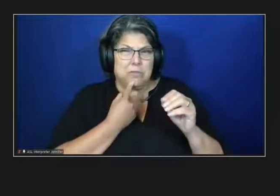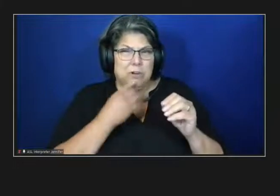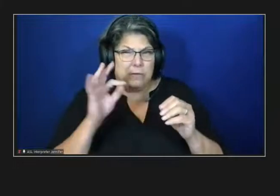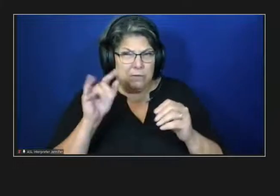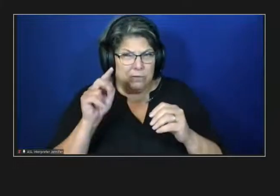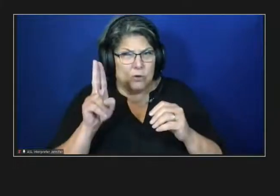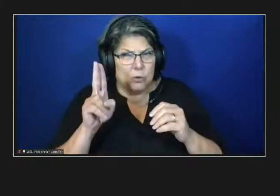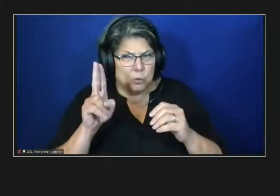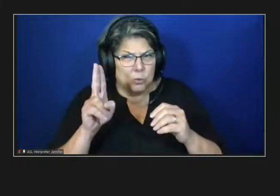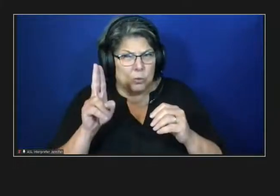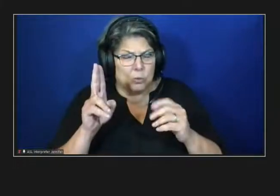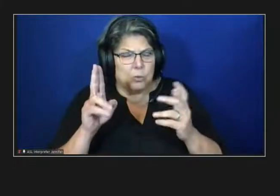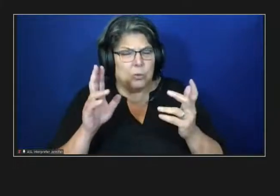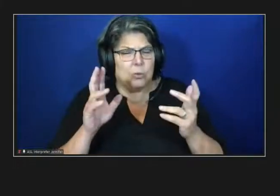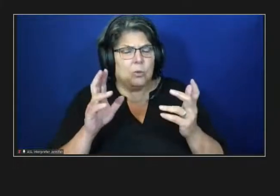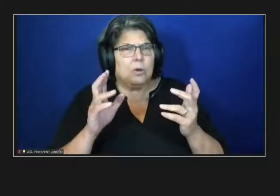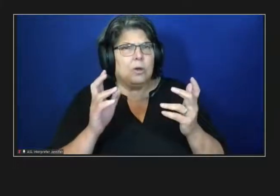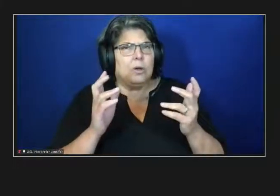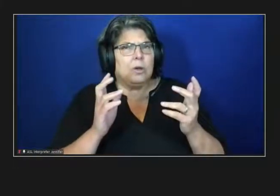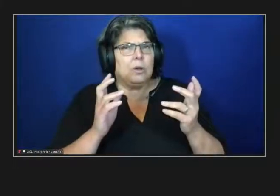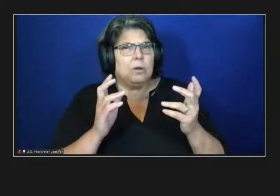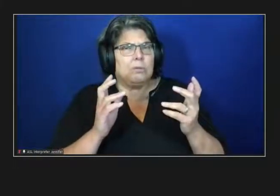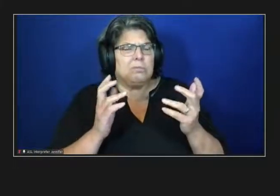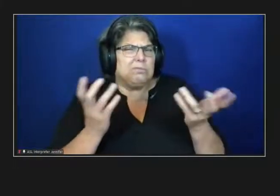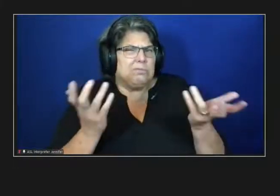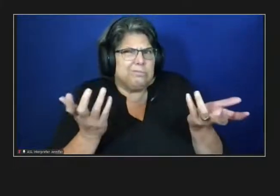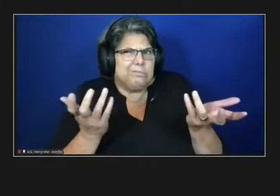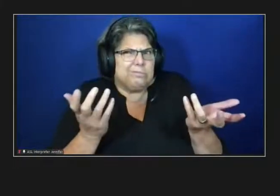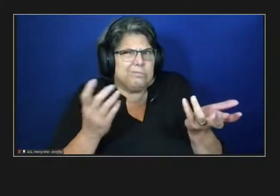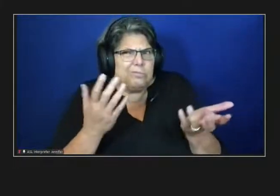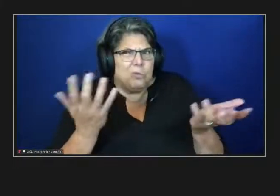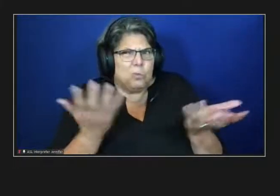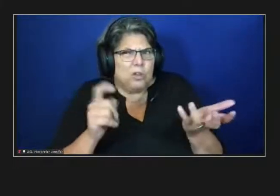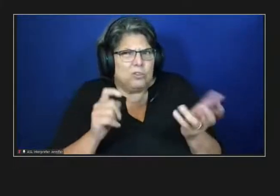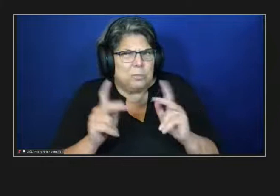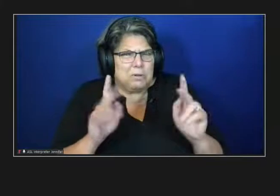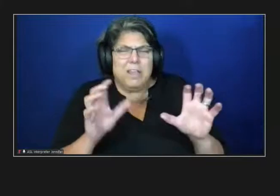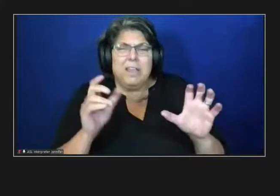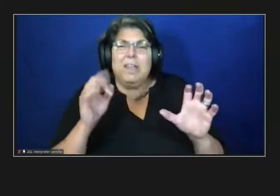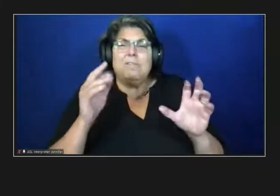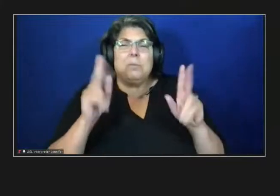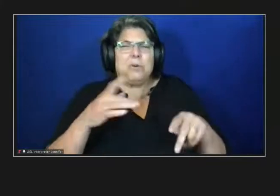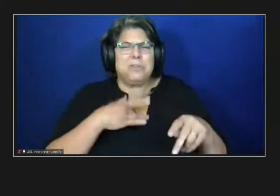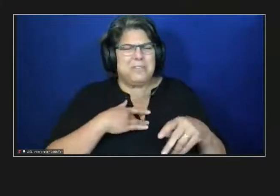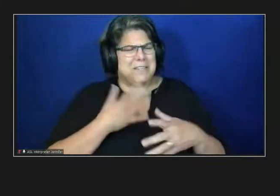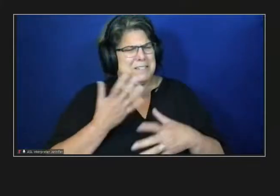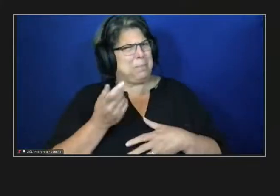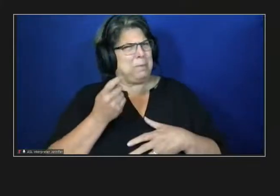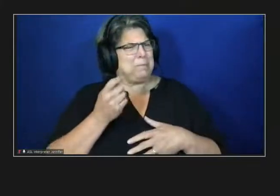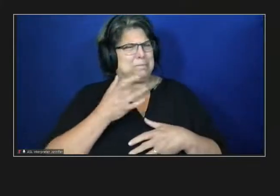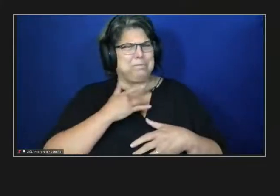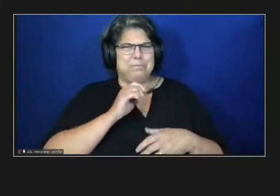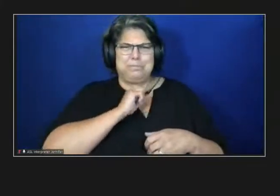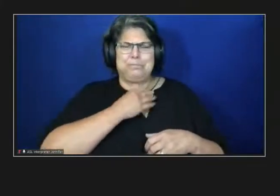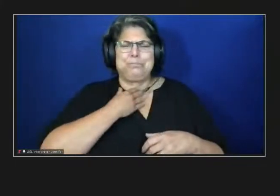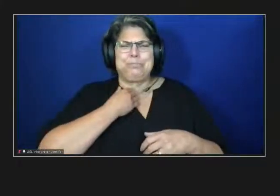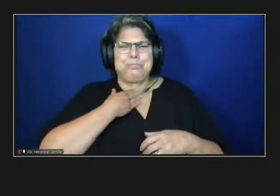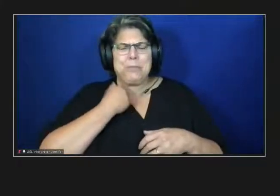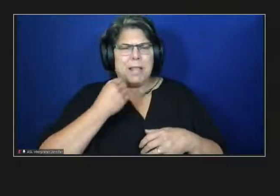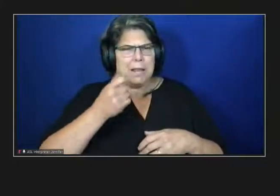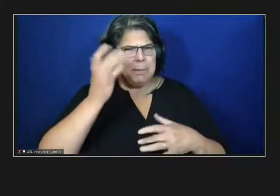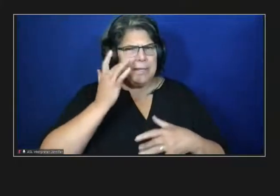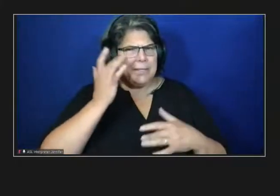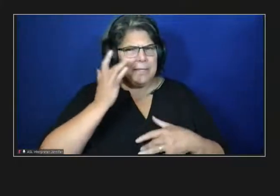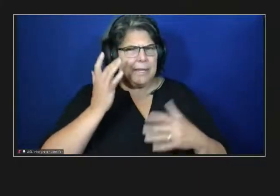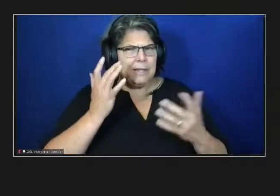season, what should people do, if they feel like they're coming down with something, whether or not they might not know